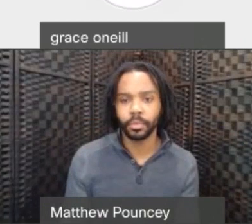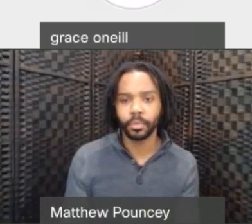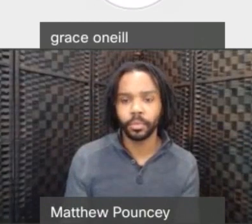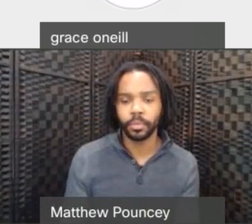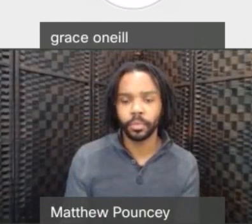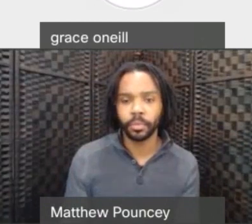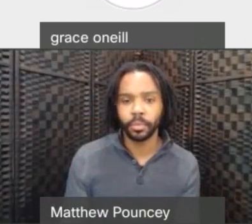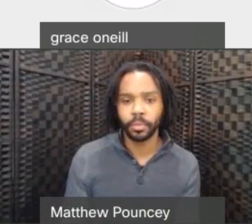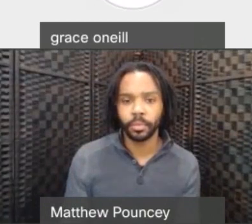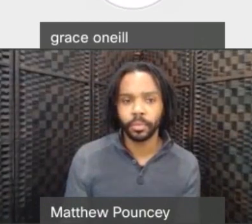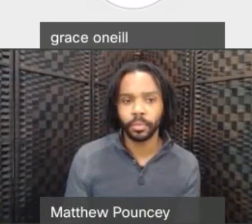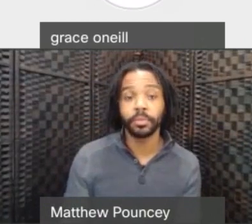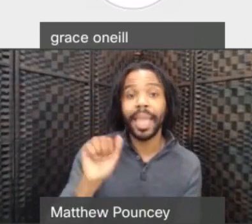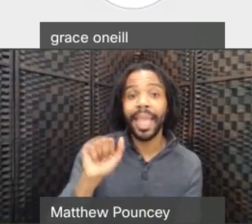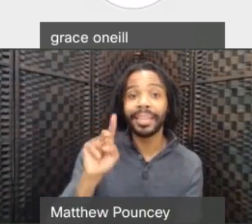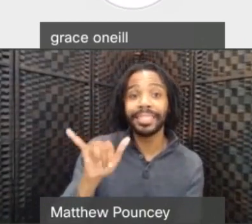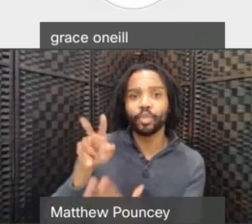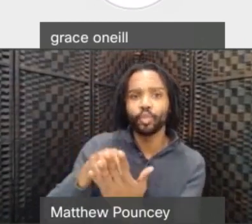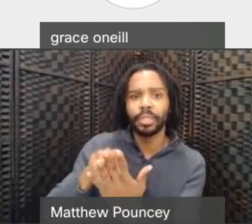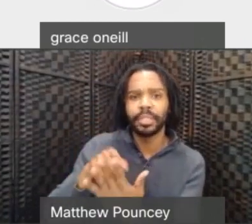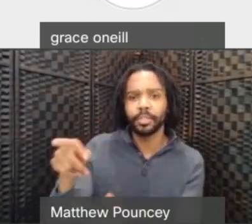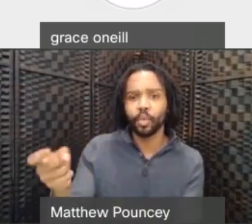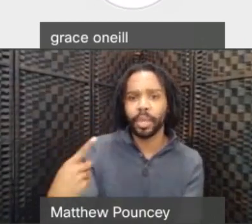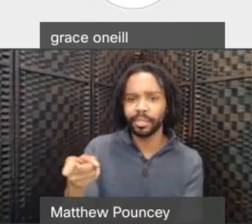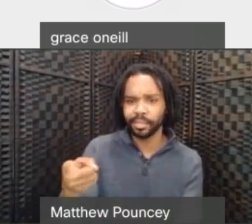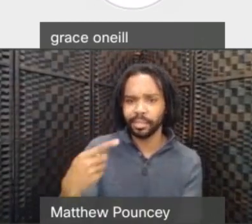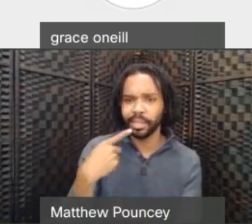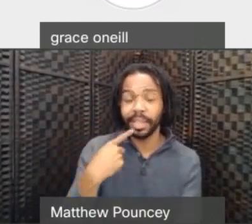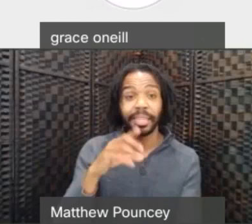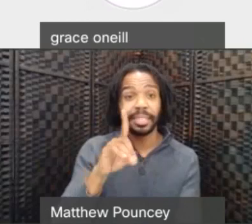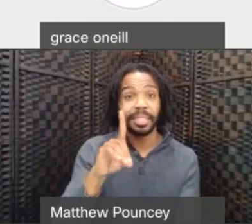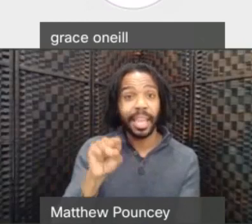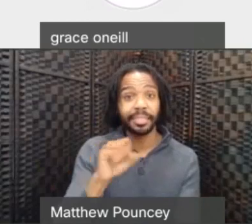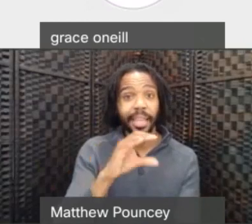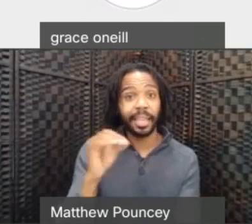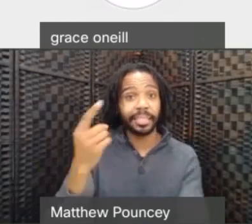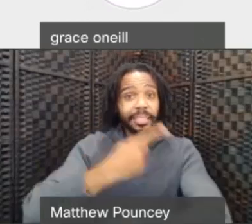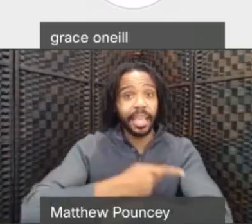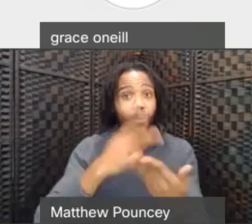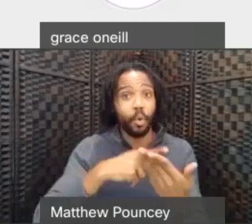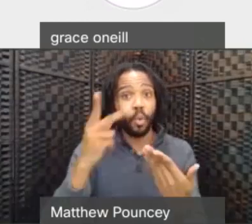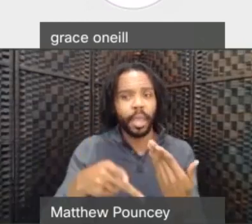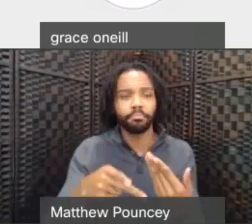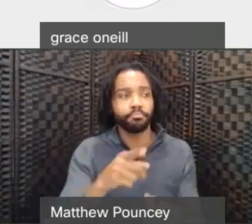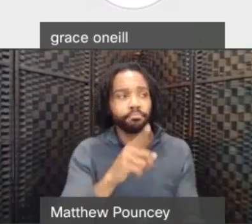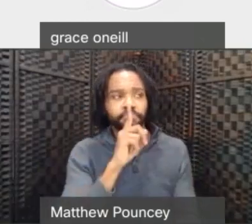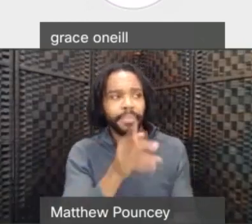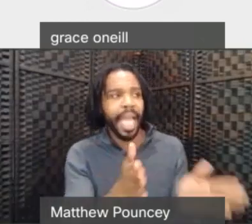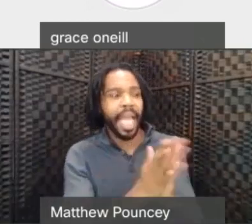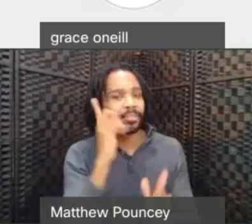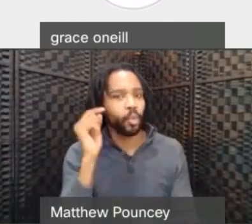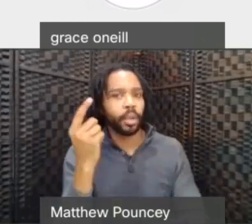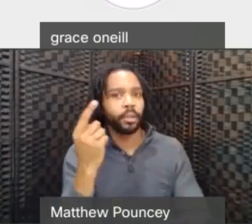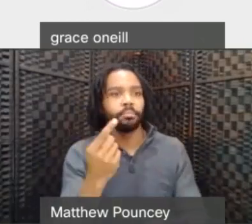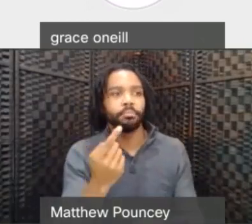This says, does this mean that DDS and day programs will stop asking for negative tests for people who have previously